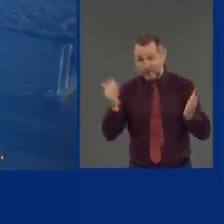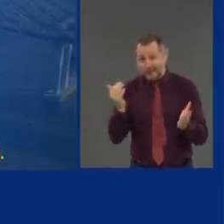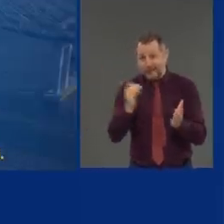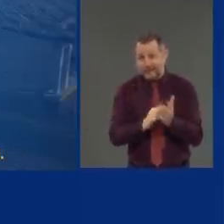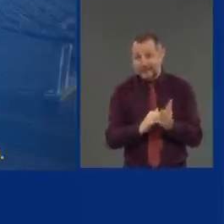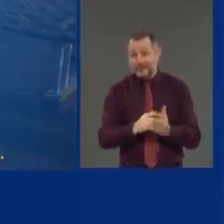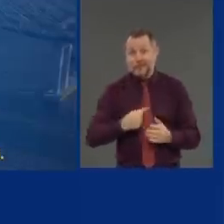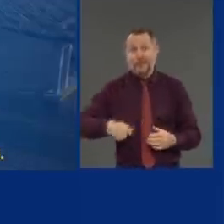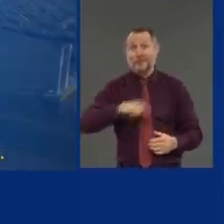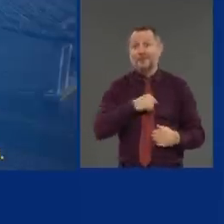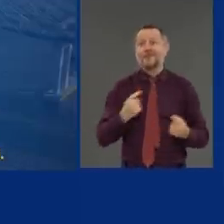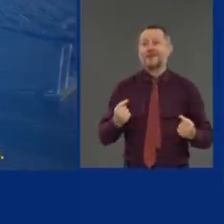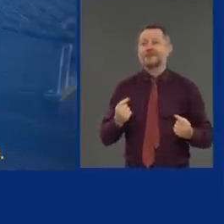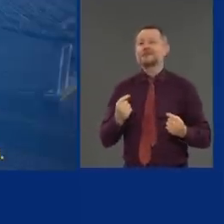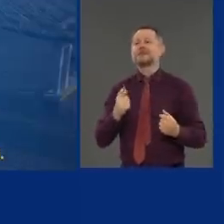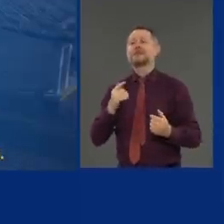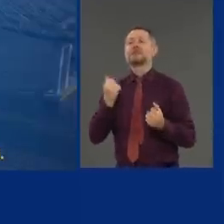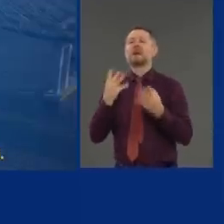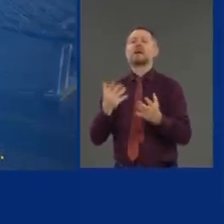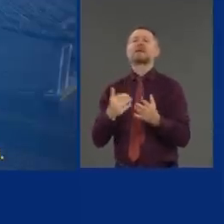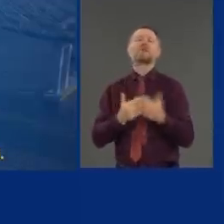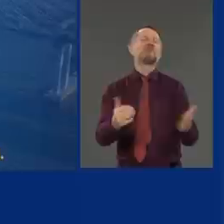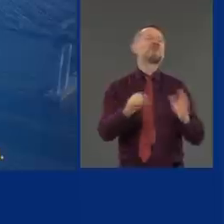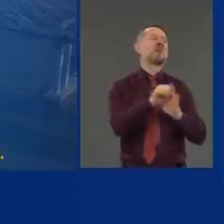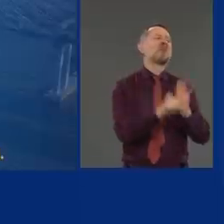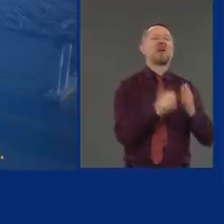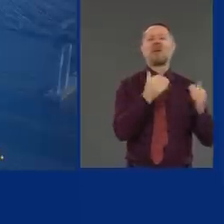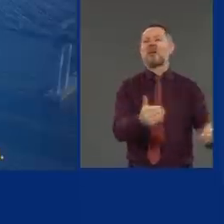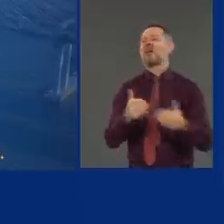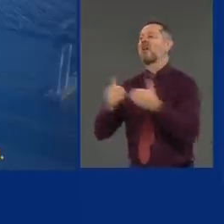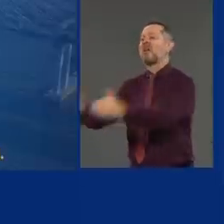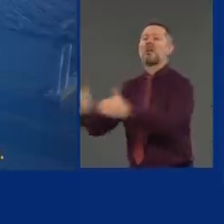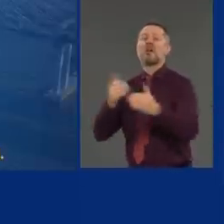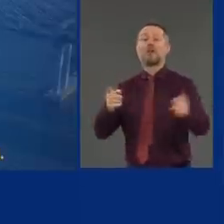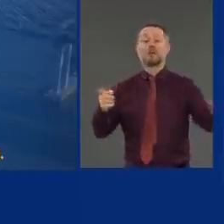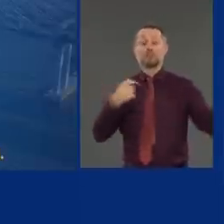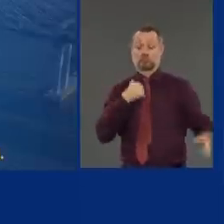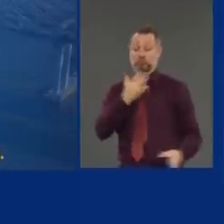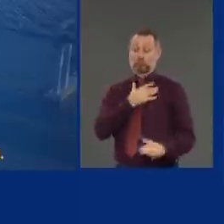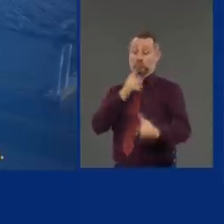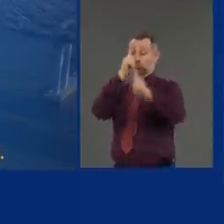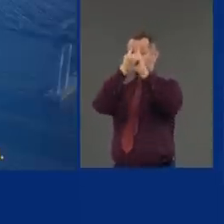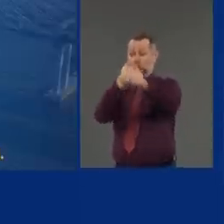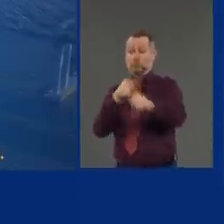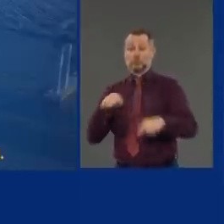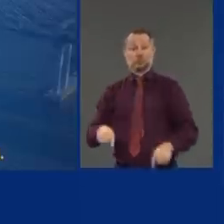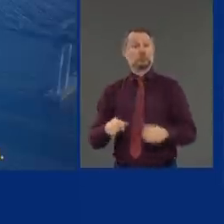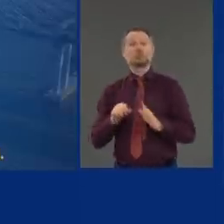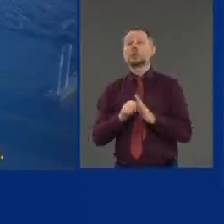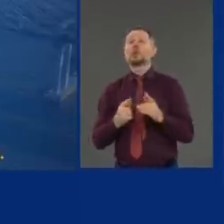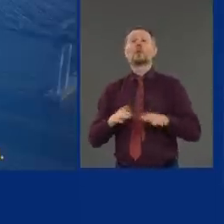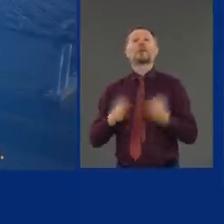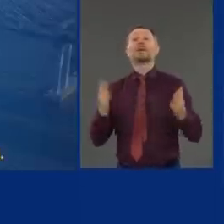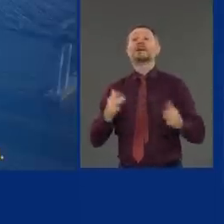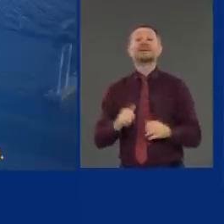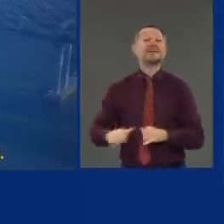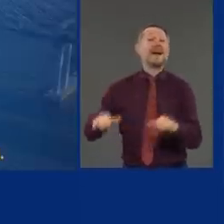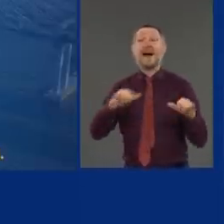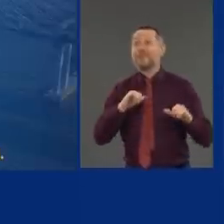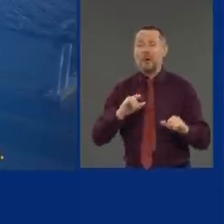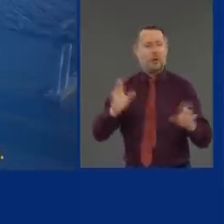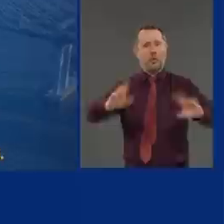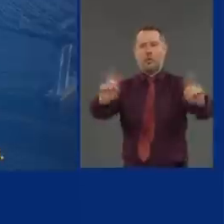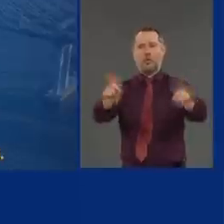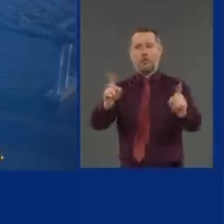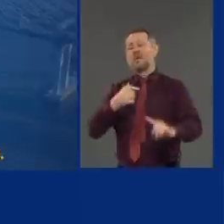of the other states, they're just reopening. Our goal is not just to reopen. Our goal is to stimulate this